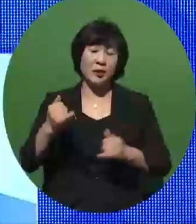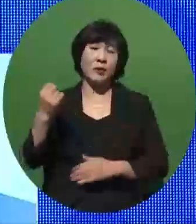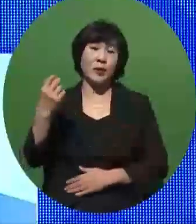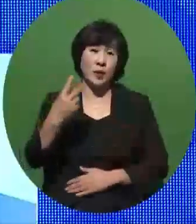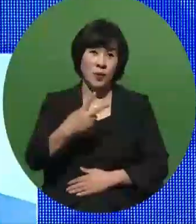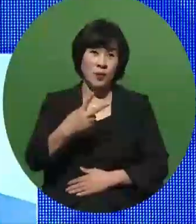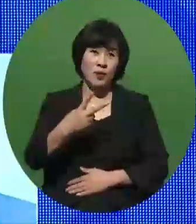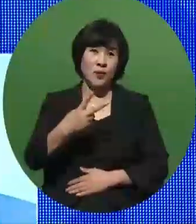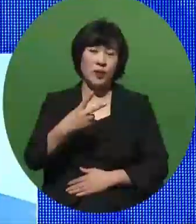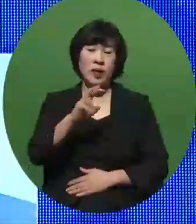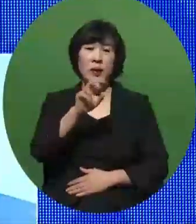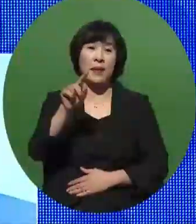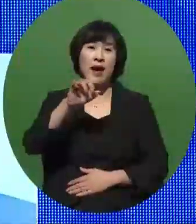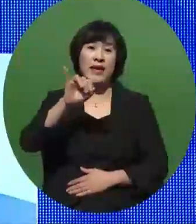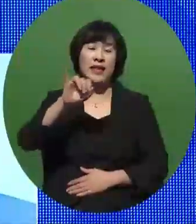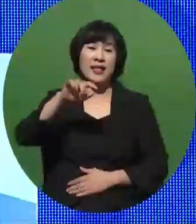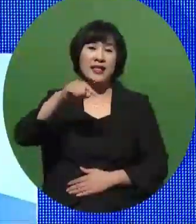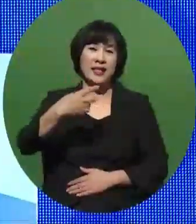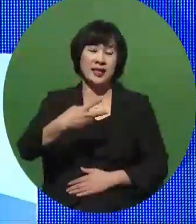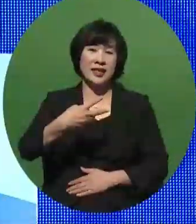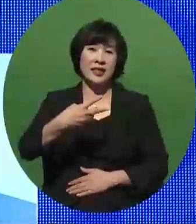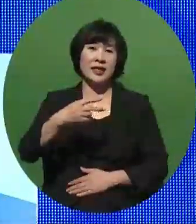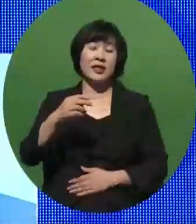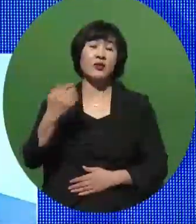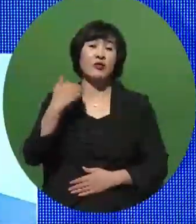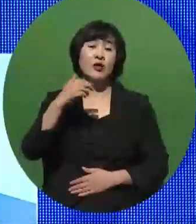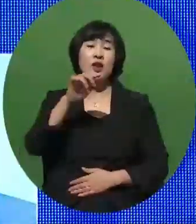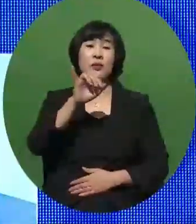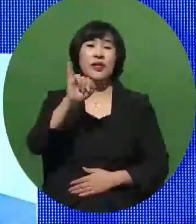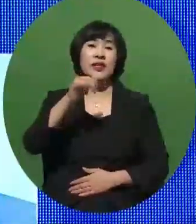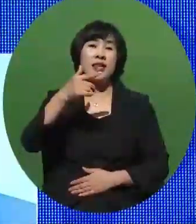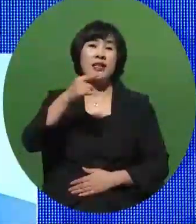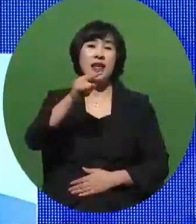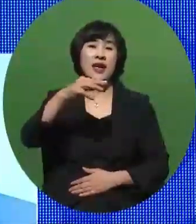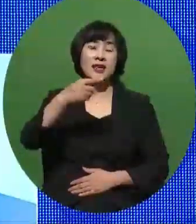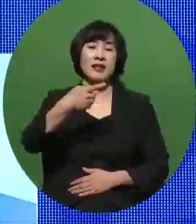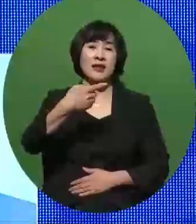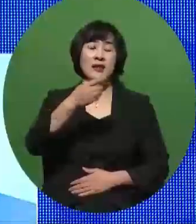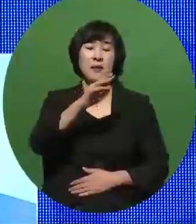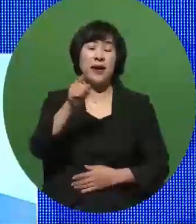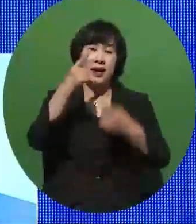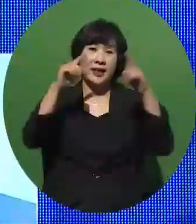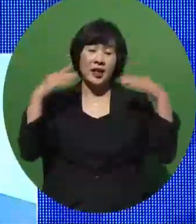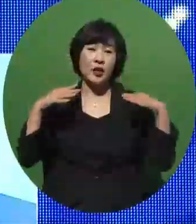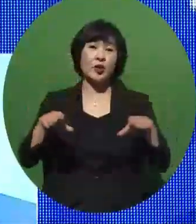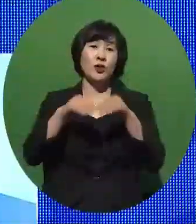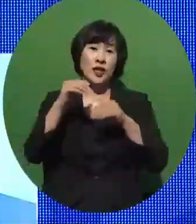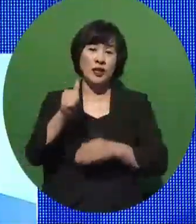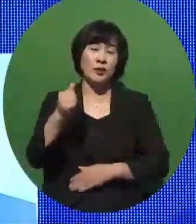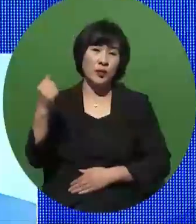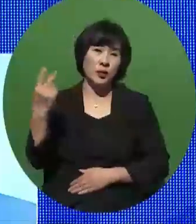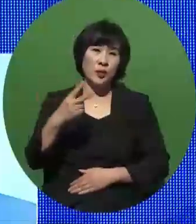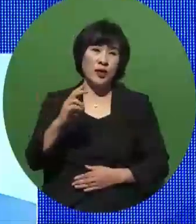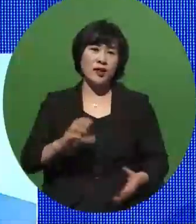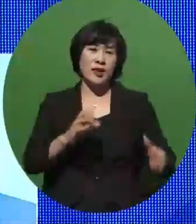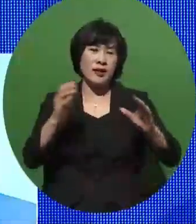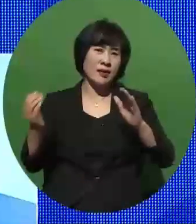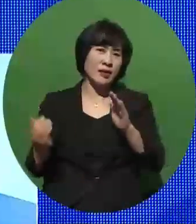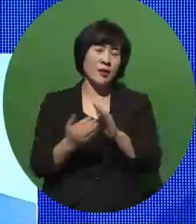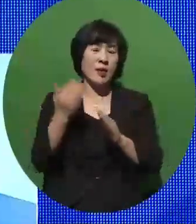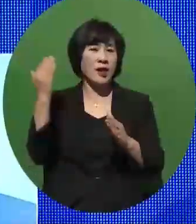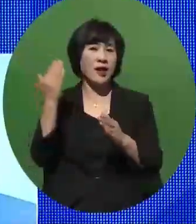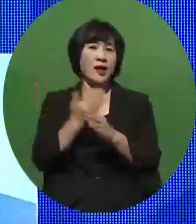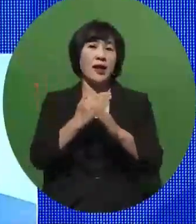Satyarthi and Minerva University President Mike Maggie, as well as to